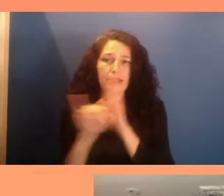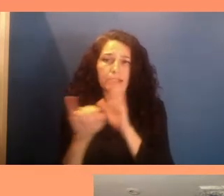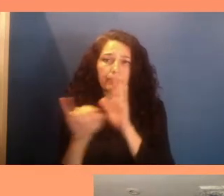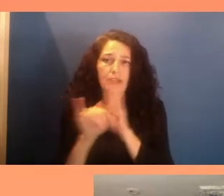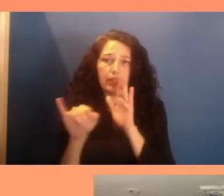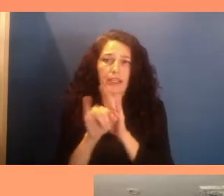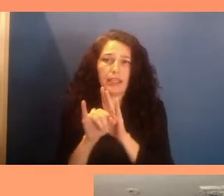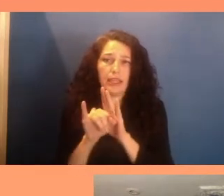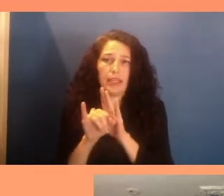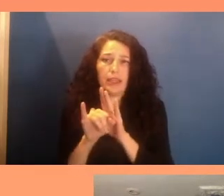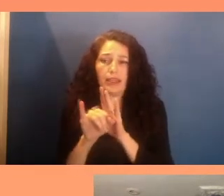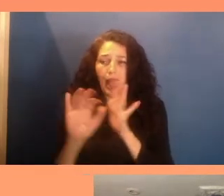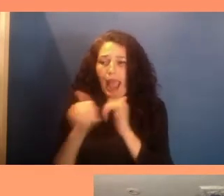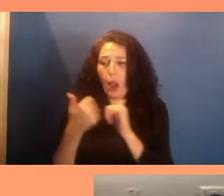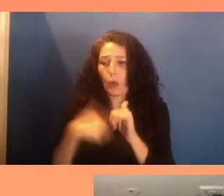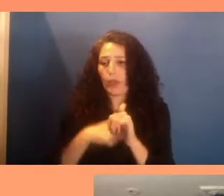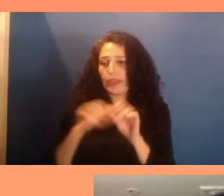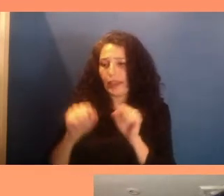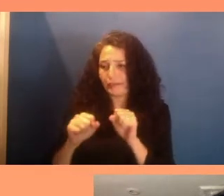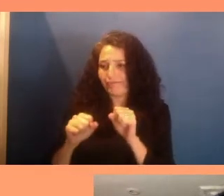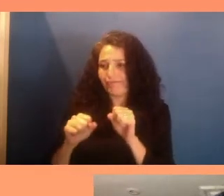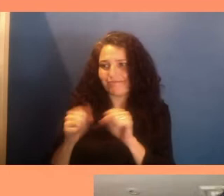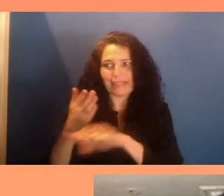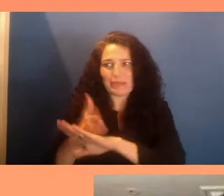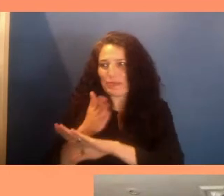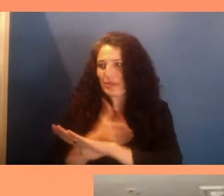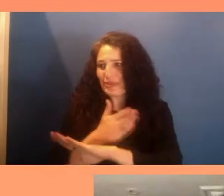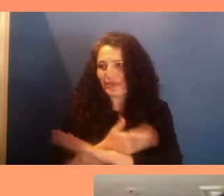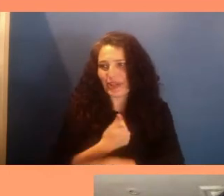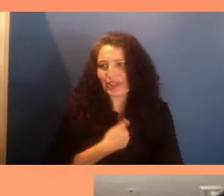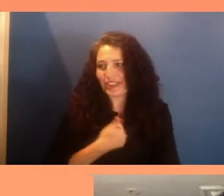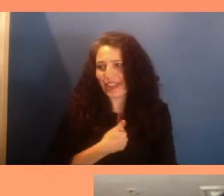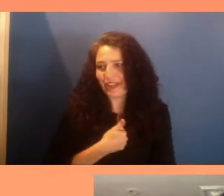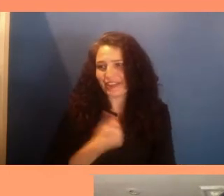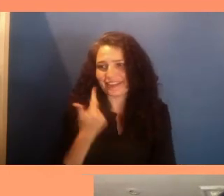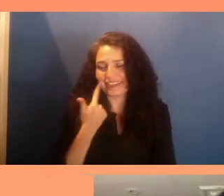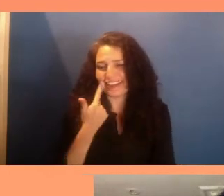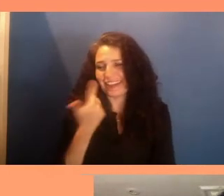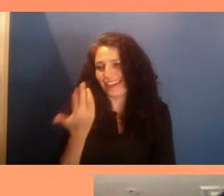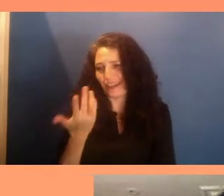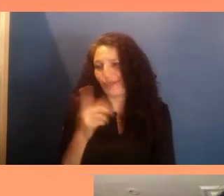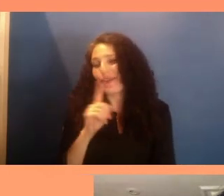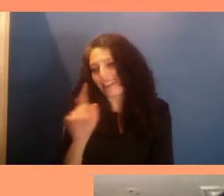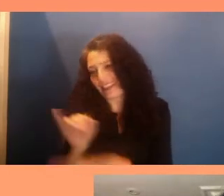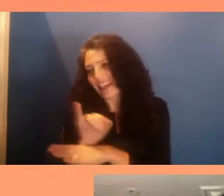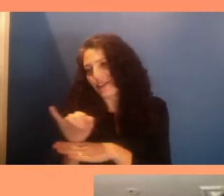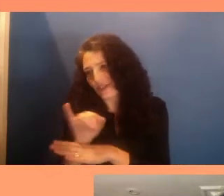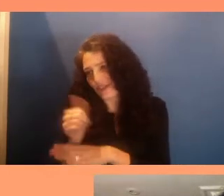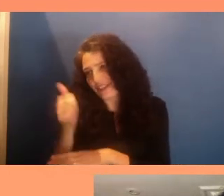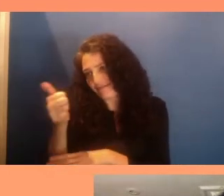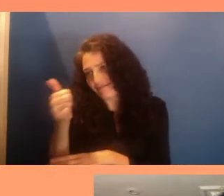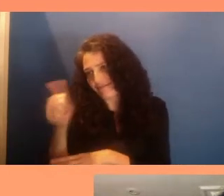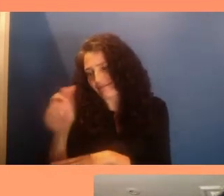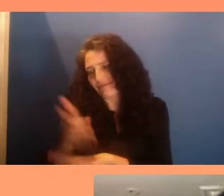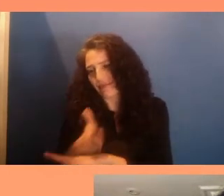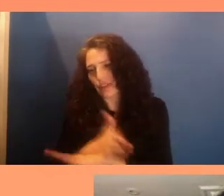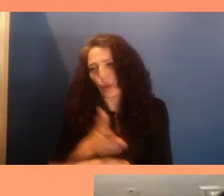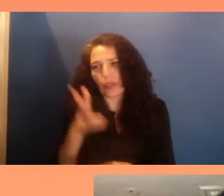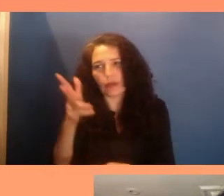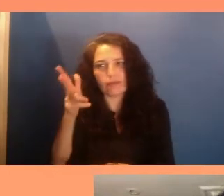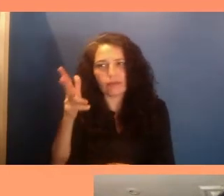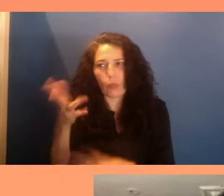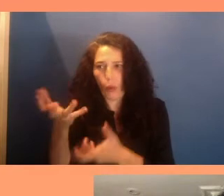areas of improvement that we, think the industry needs to make, but we want to hear from people across these sectors and, our